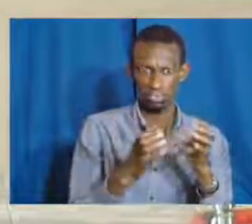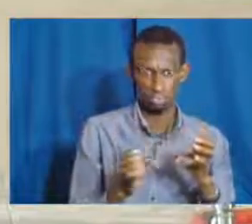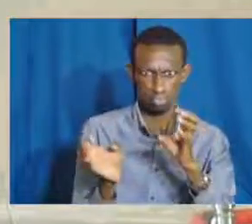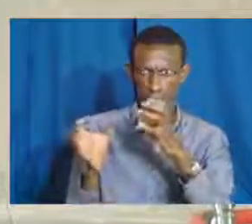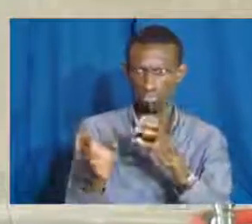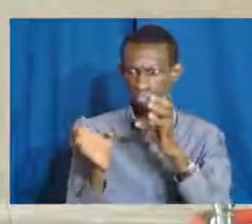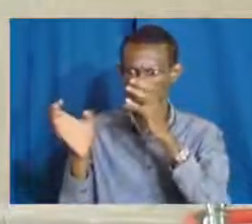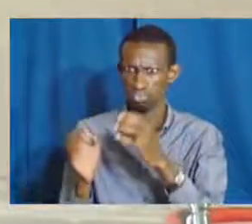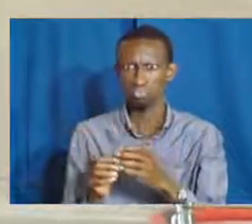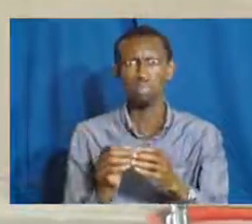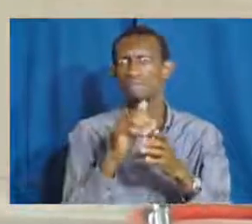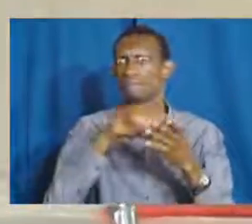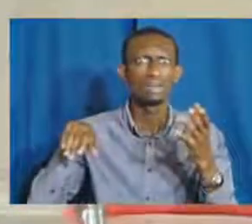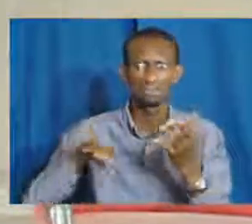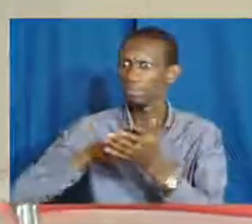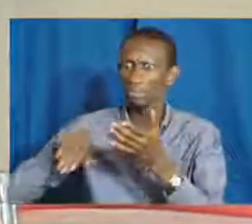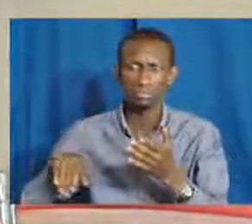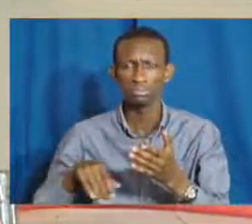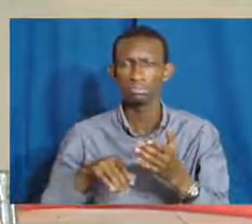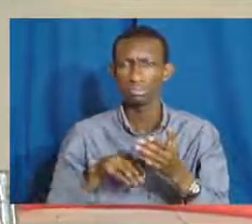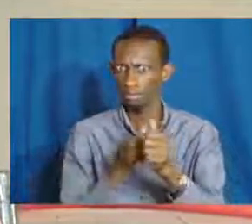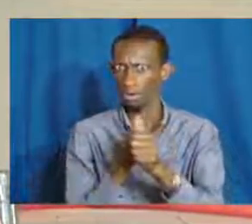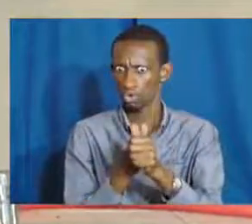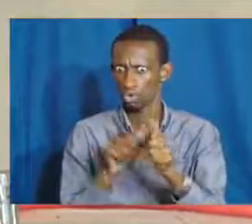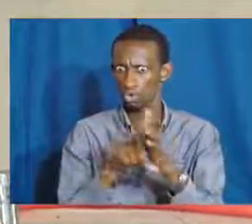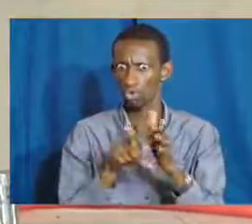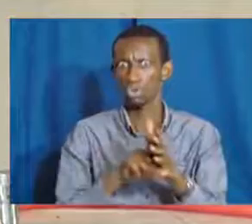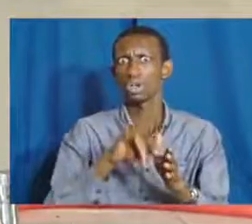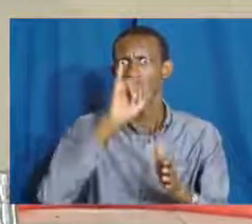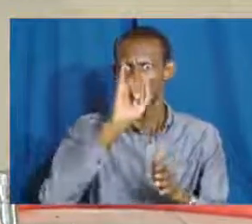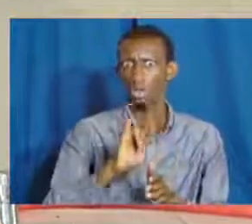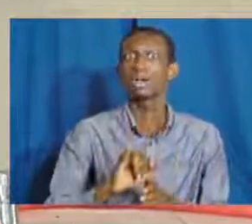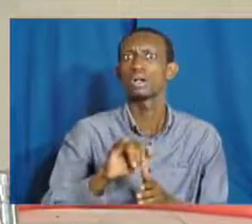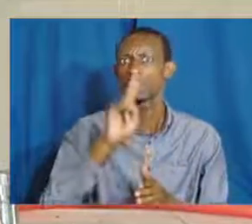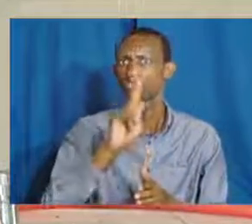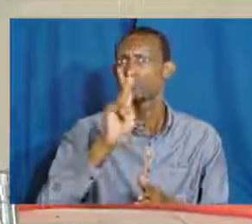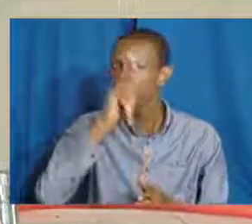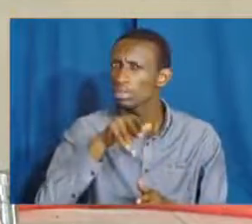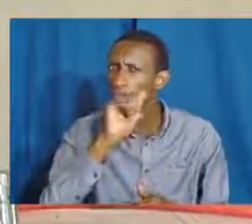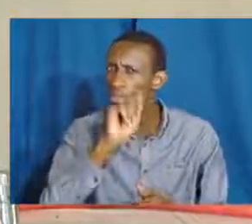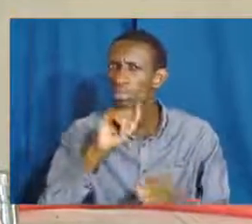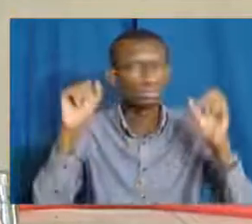the IUPA system. That is the